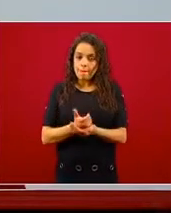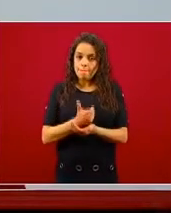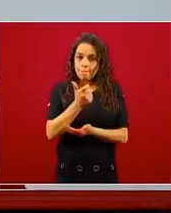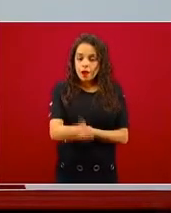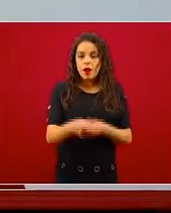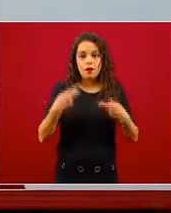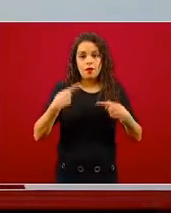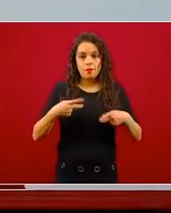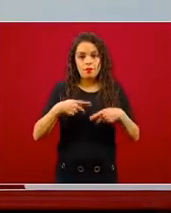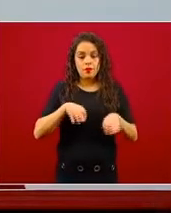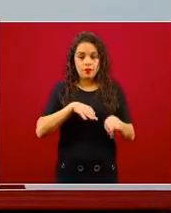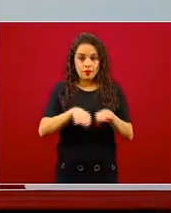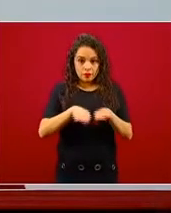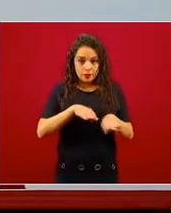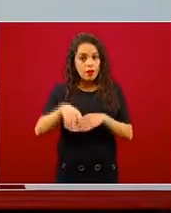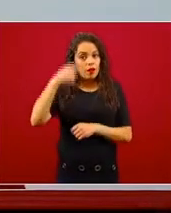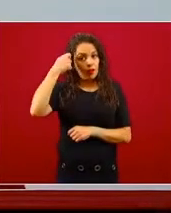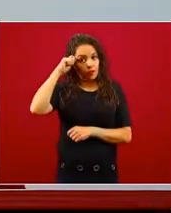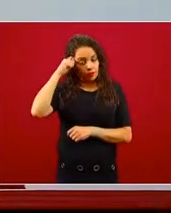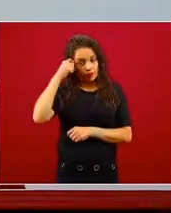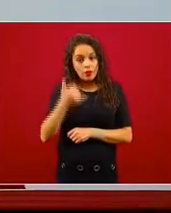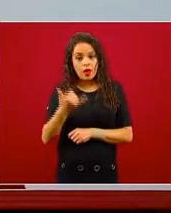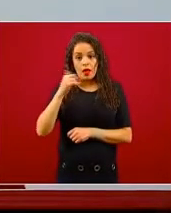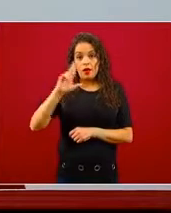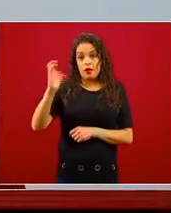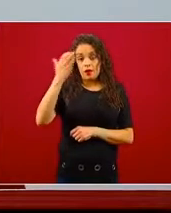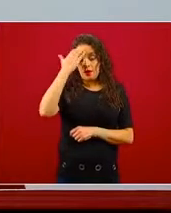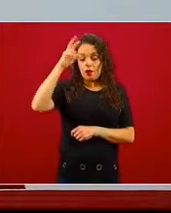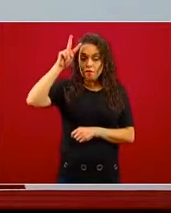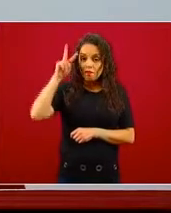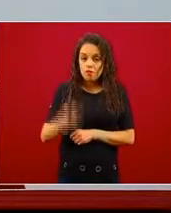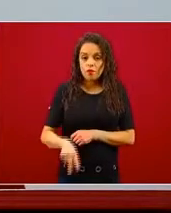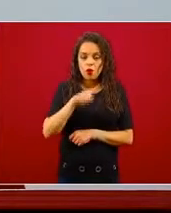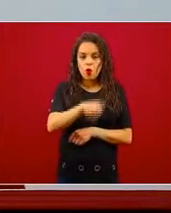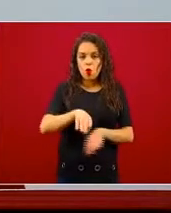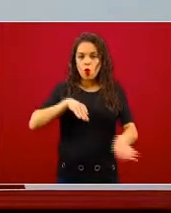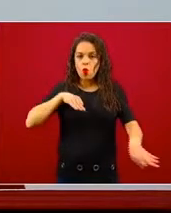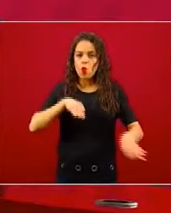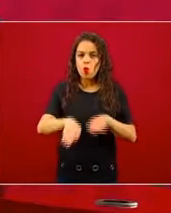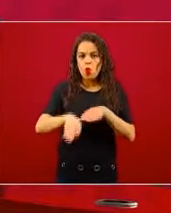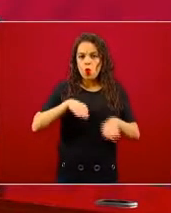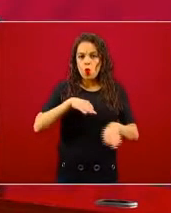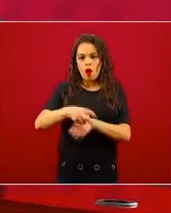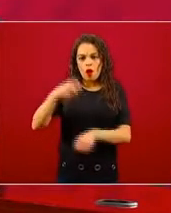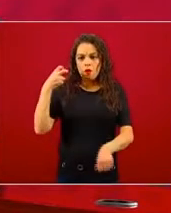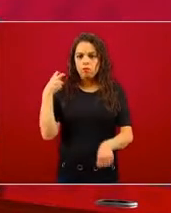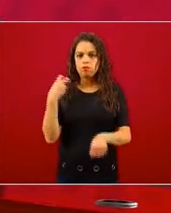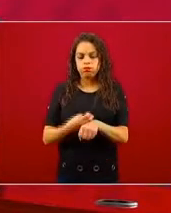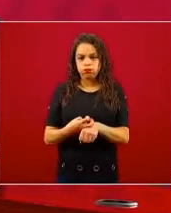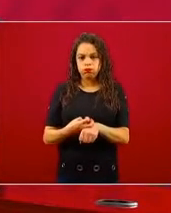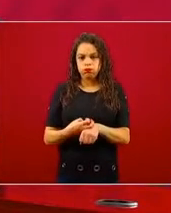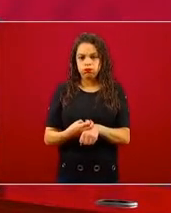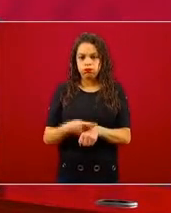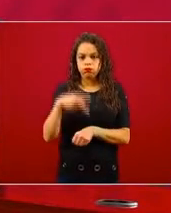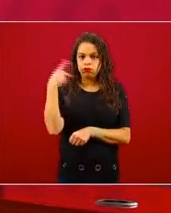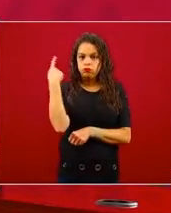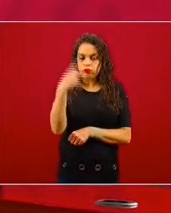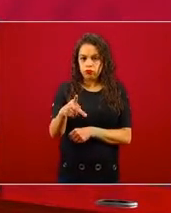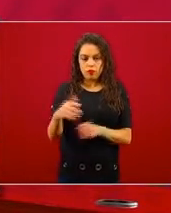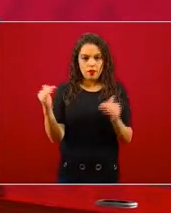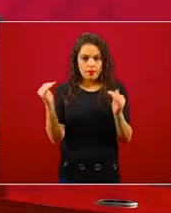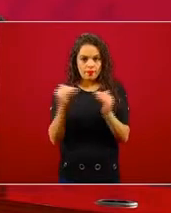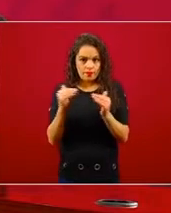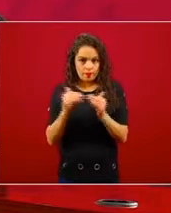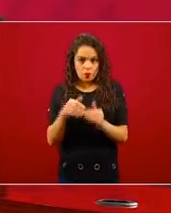that you not fire your domestic workers, that you pay them, and recognize the hard work that these